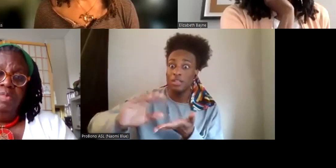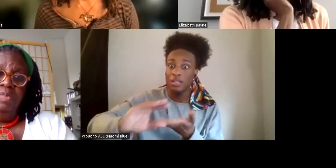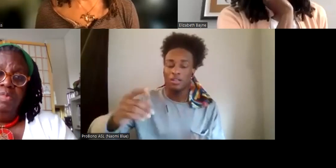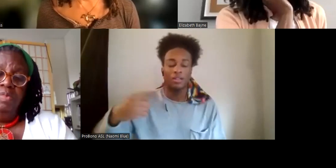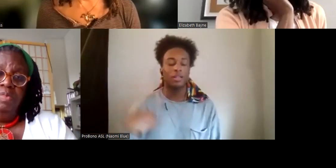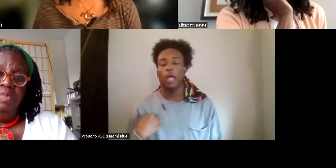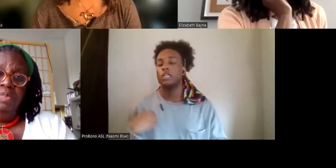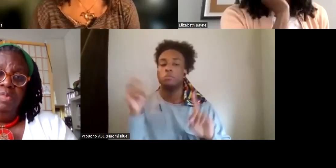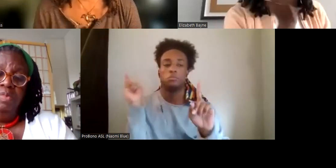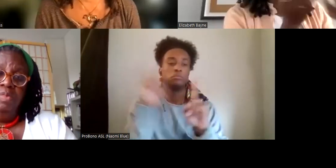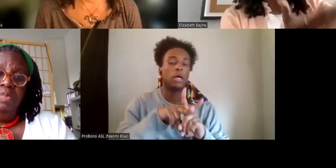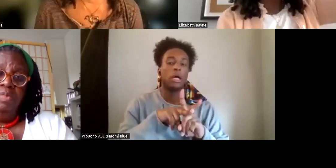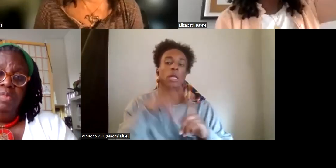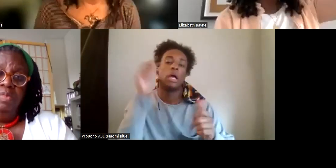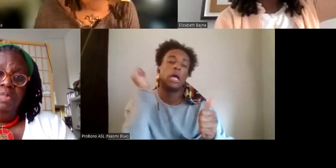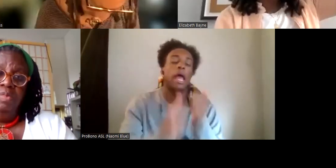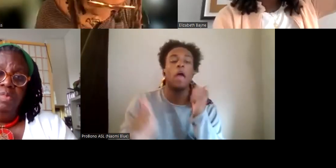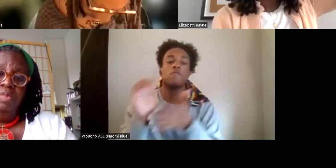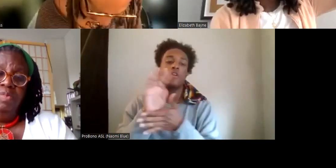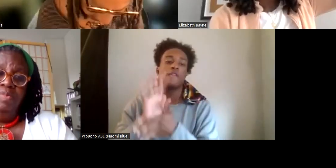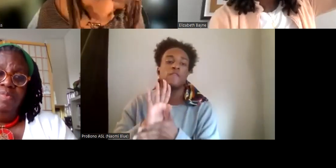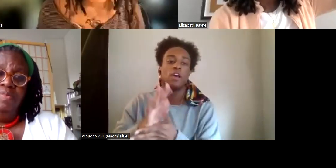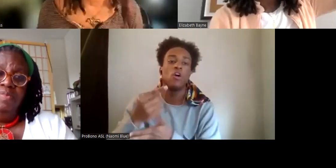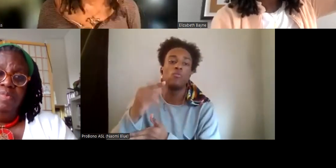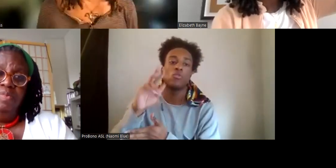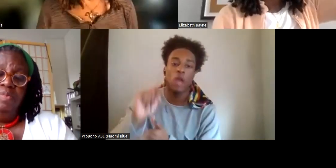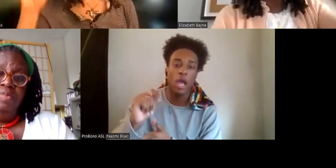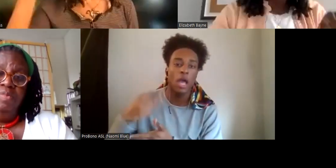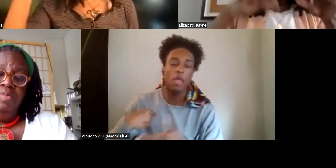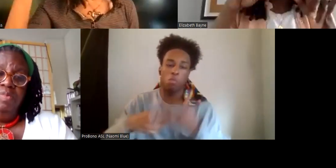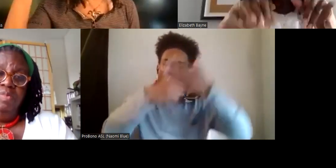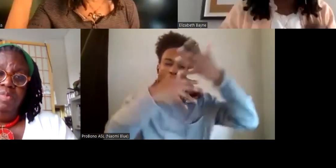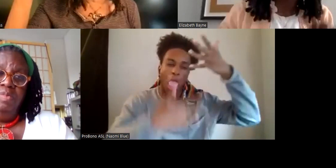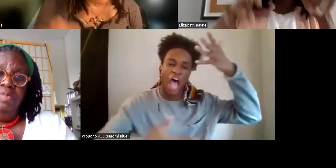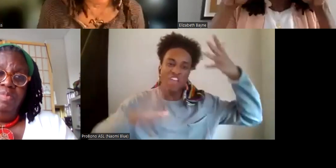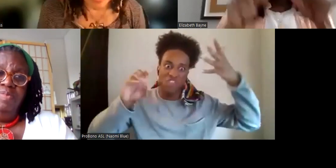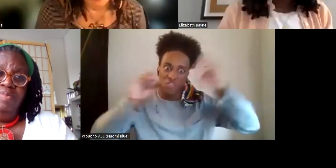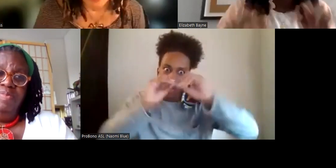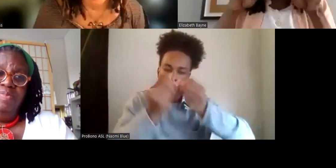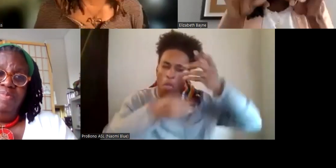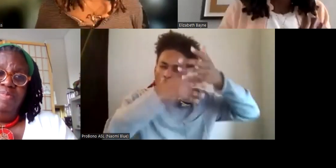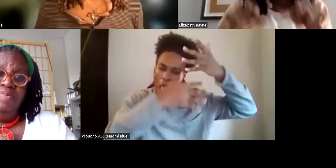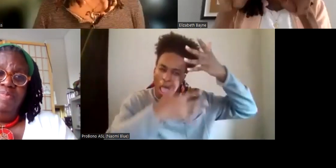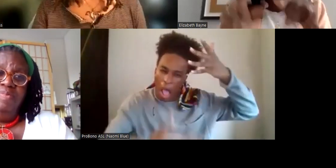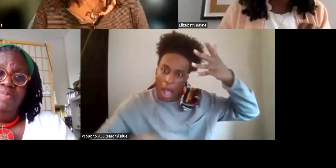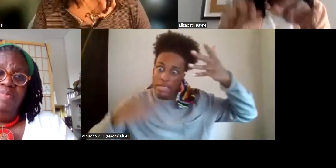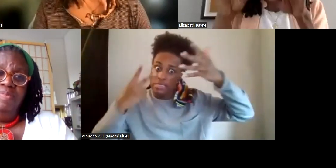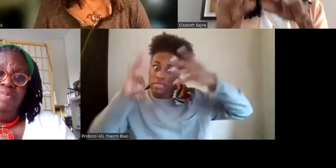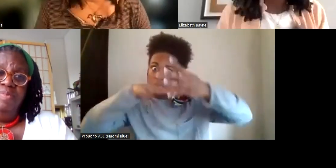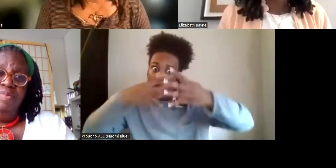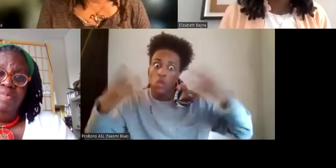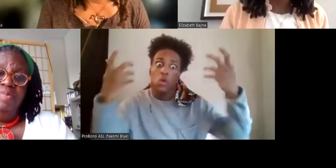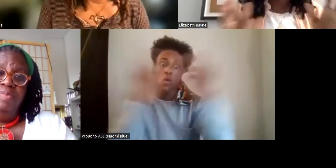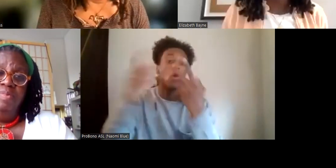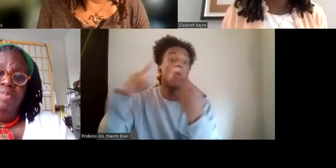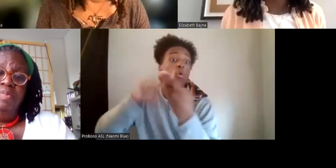film grant. I had a spreadsheet of 50 organizations, and I had a calendar, and I was applying and I was